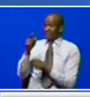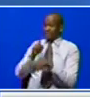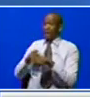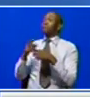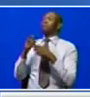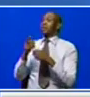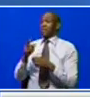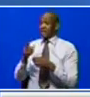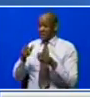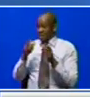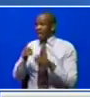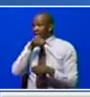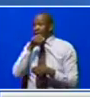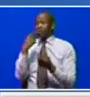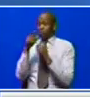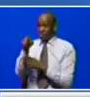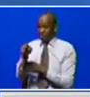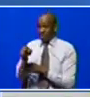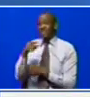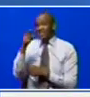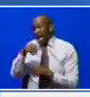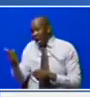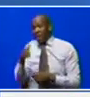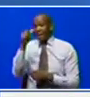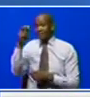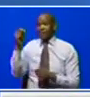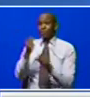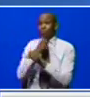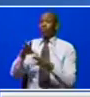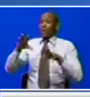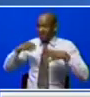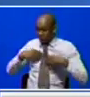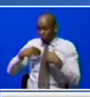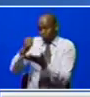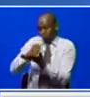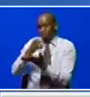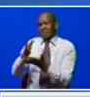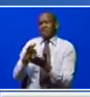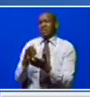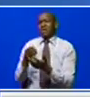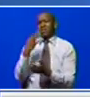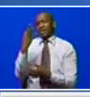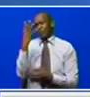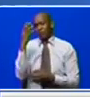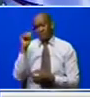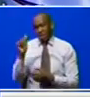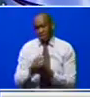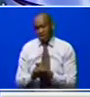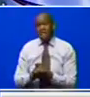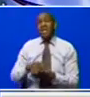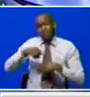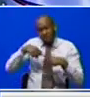agents were not allowed to scan Form 34A. And he needs to tell us where. And he needs to tell